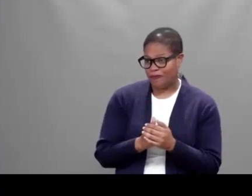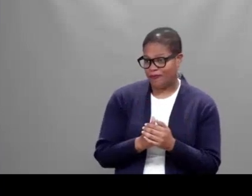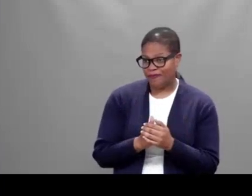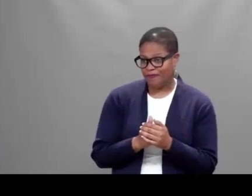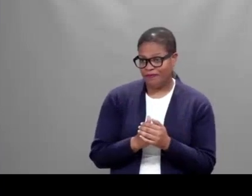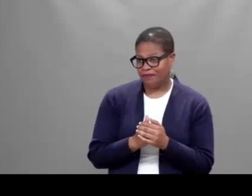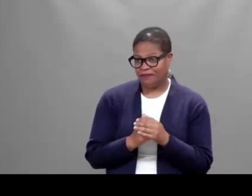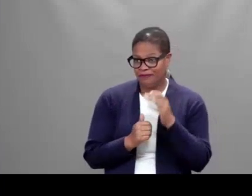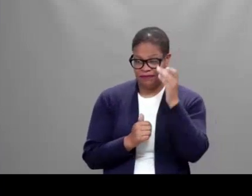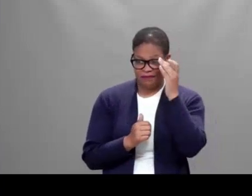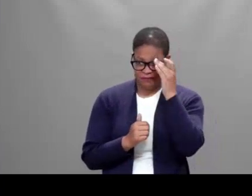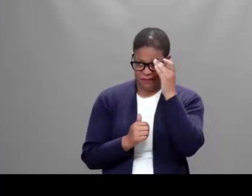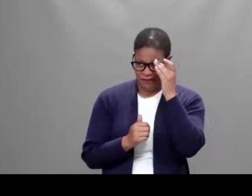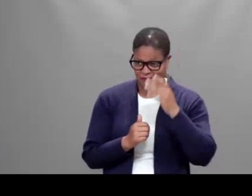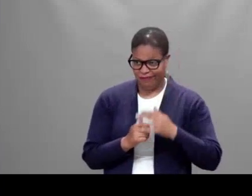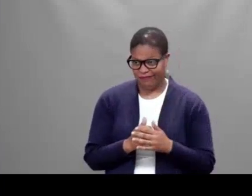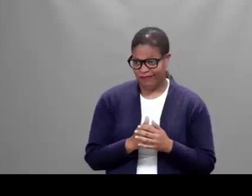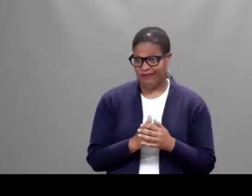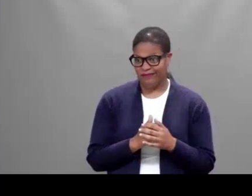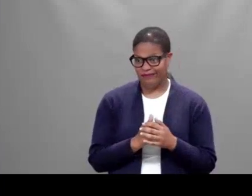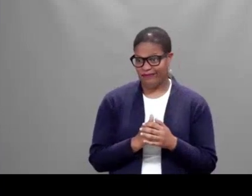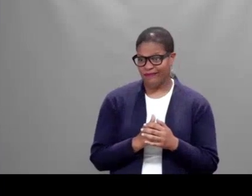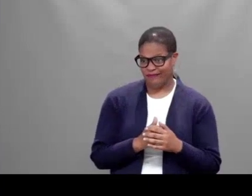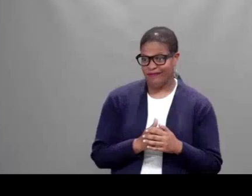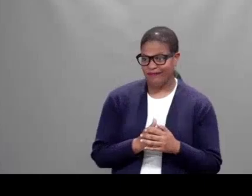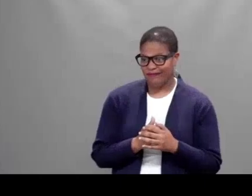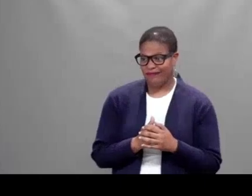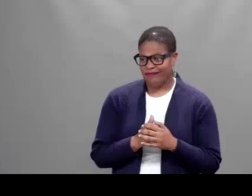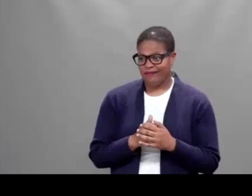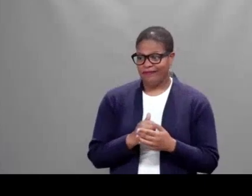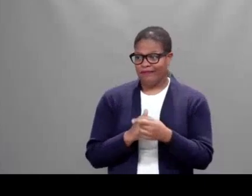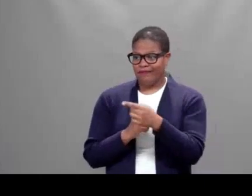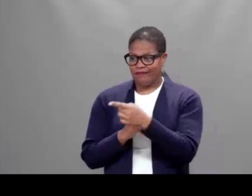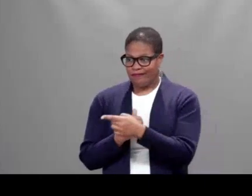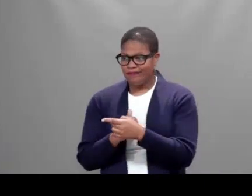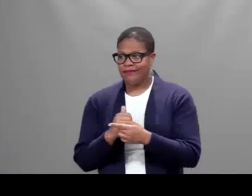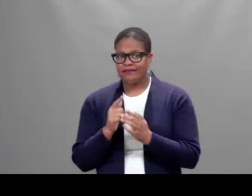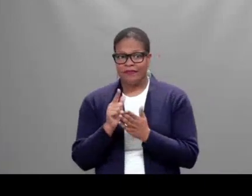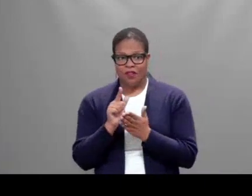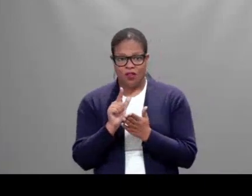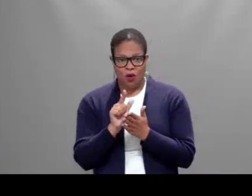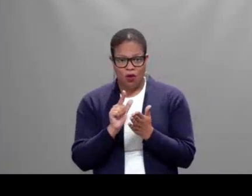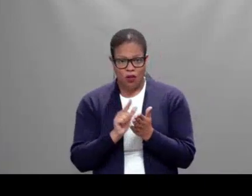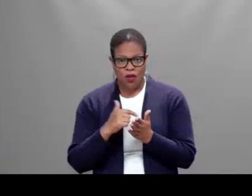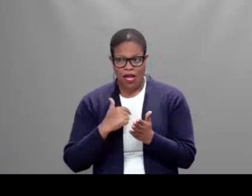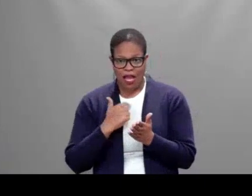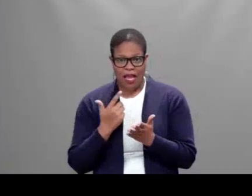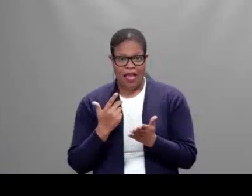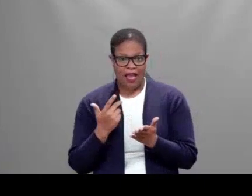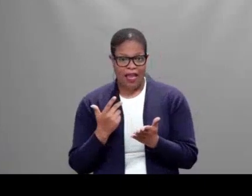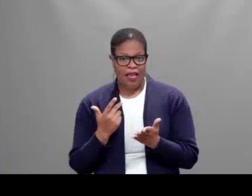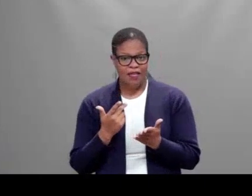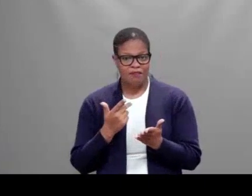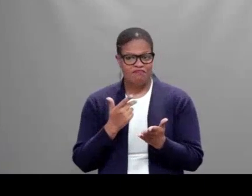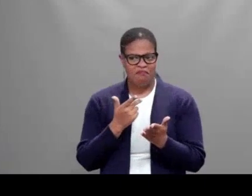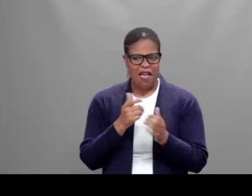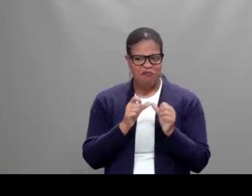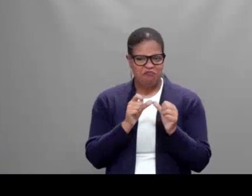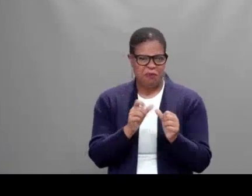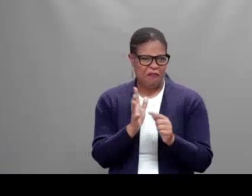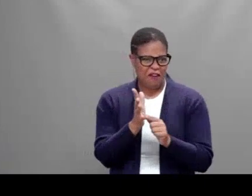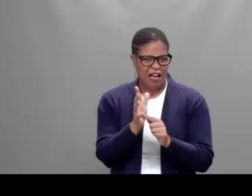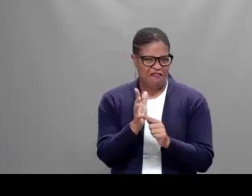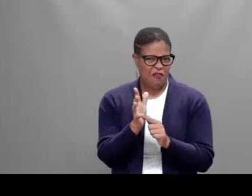lawyers made a recommendation that we may adhere to. Very interesting. I've never heard of it, but it's got